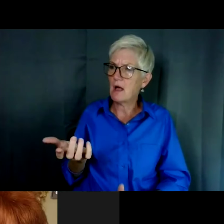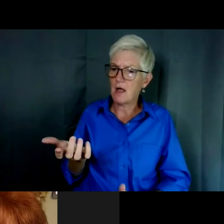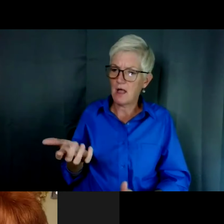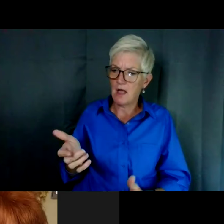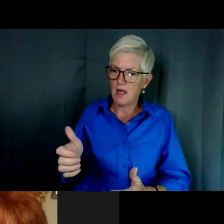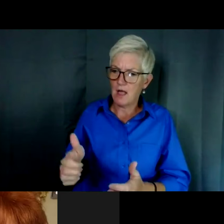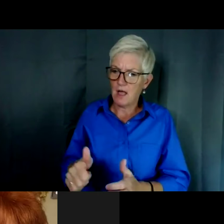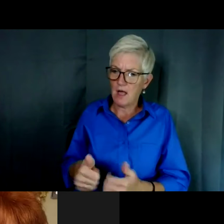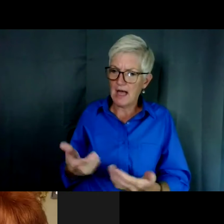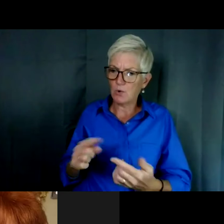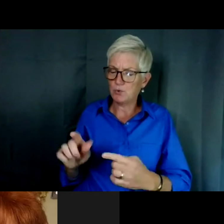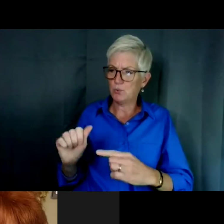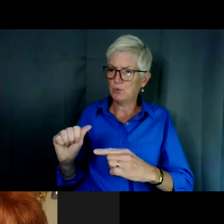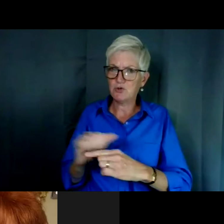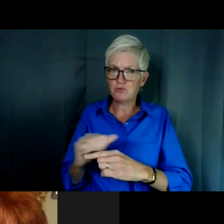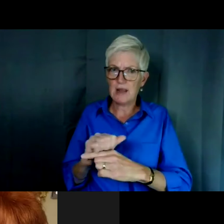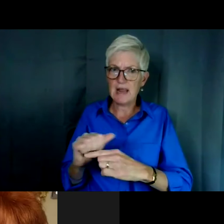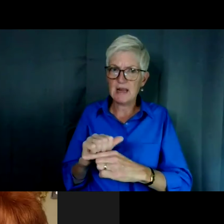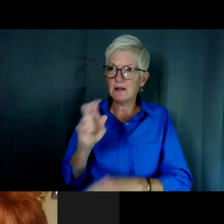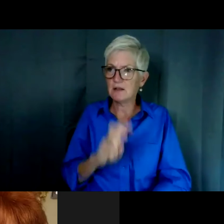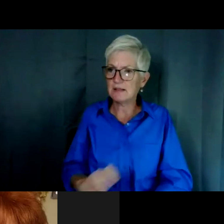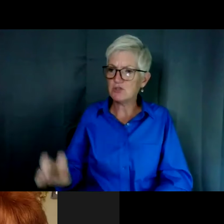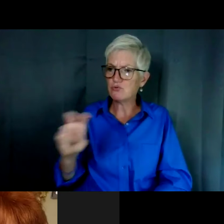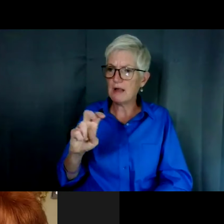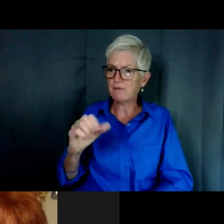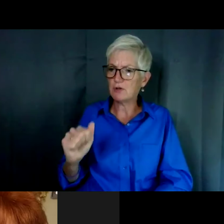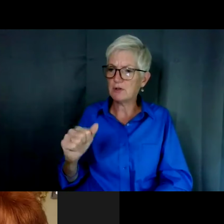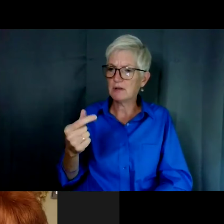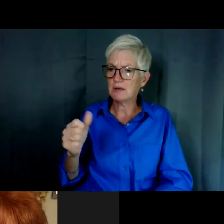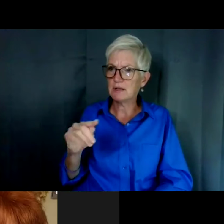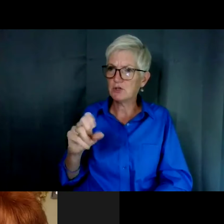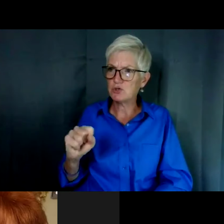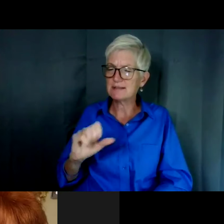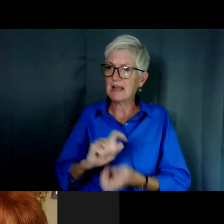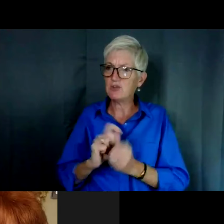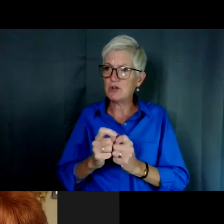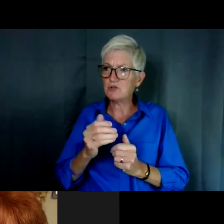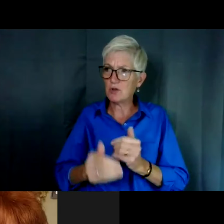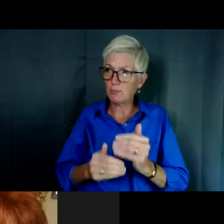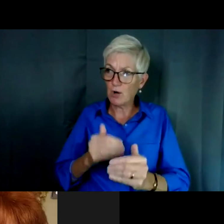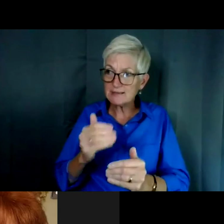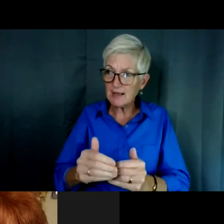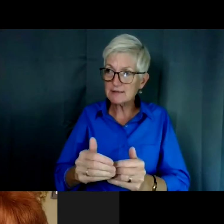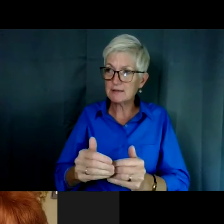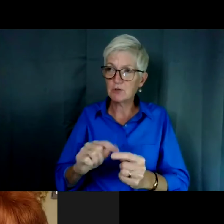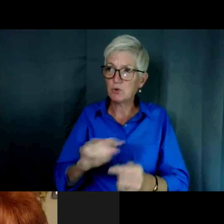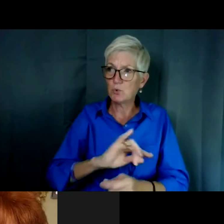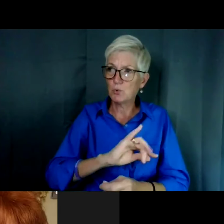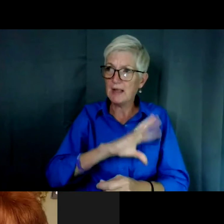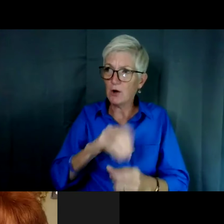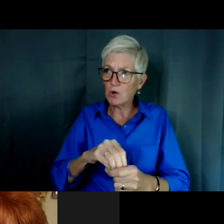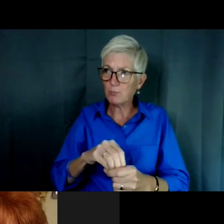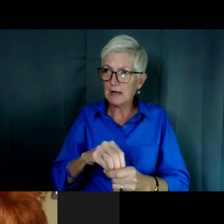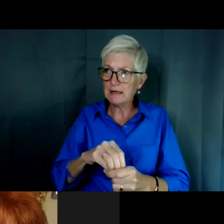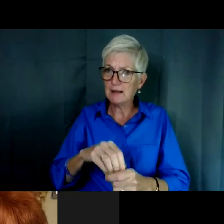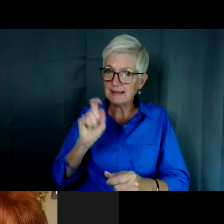train these travel agents and how to change their processes to incorporate the needs